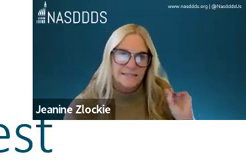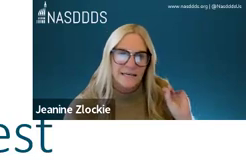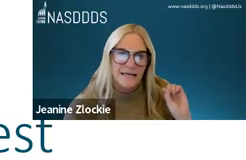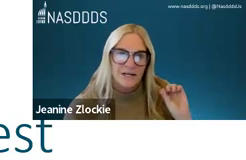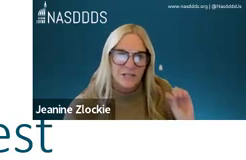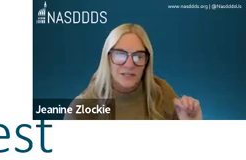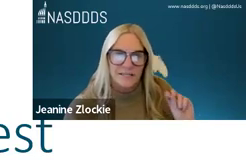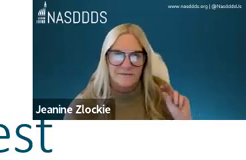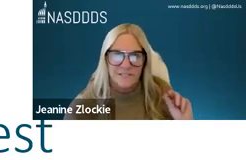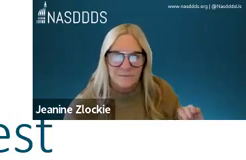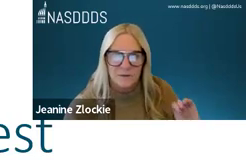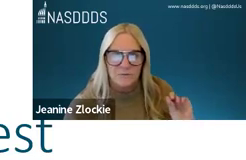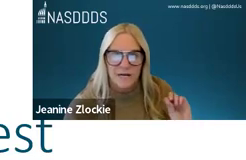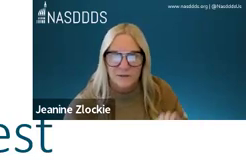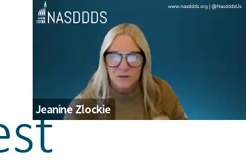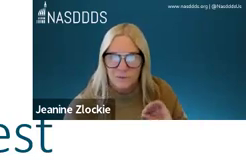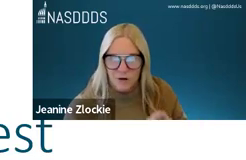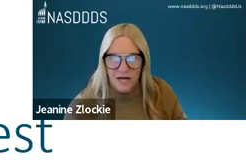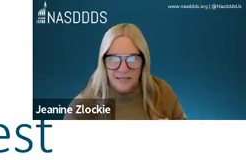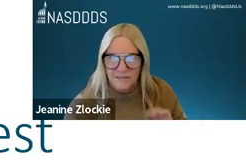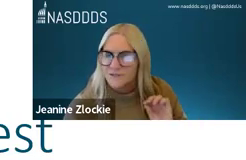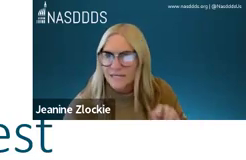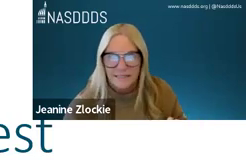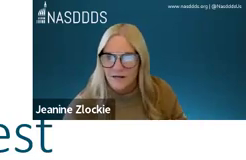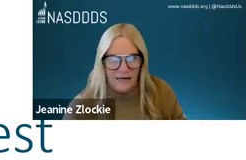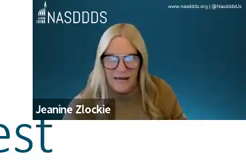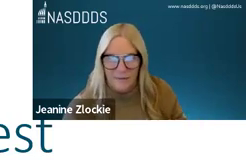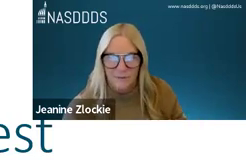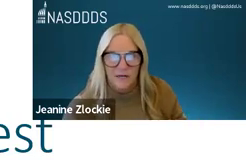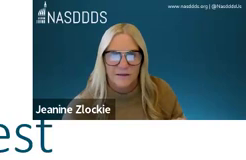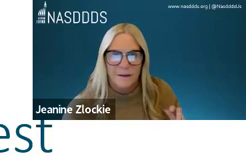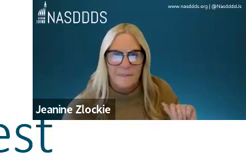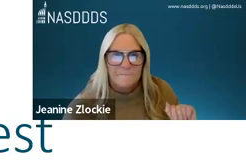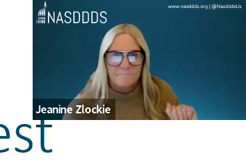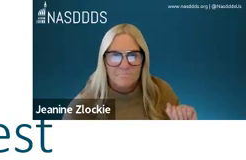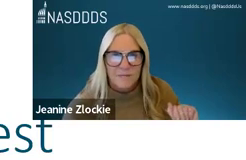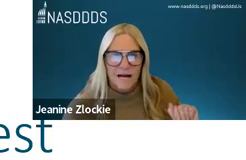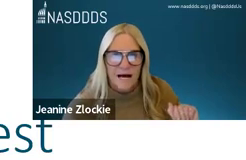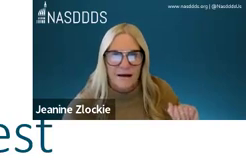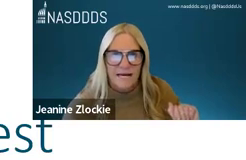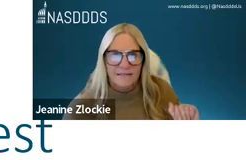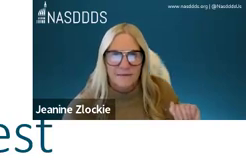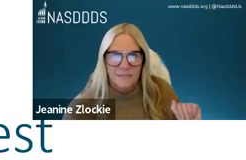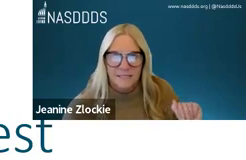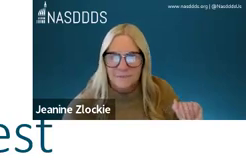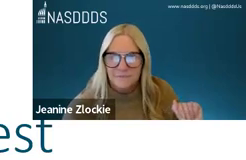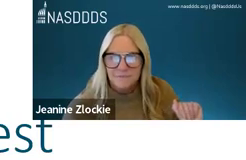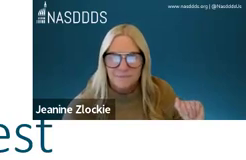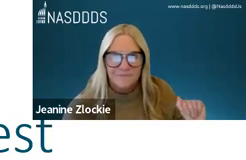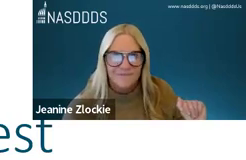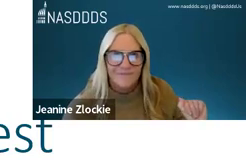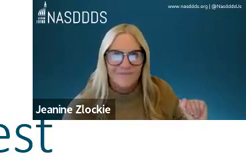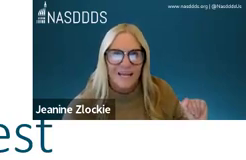person has an alternative dispute resolution process for things they're not happy with. Next slide, please.